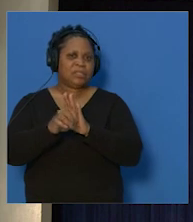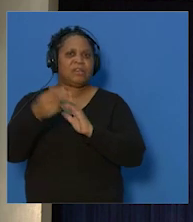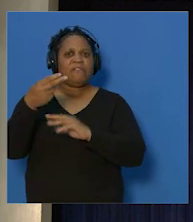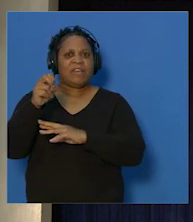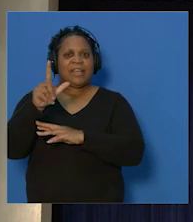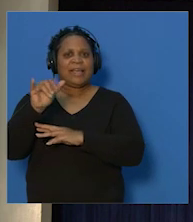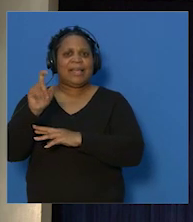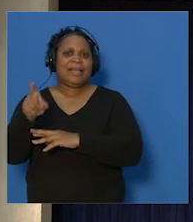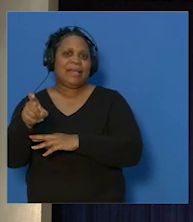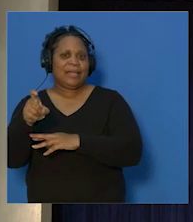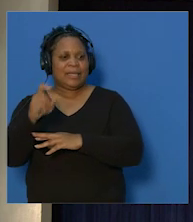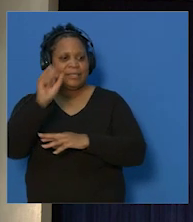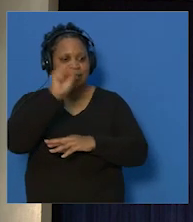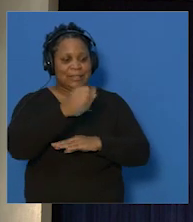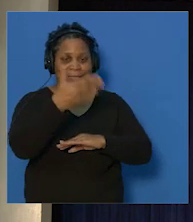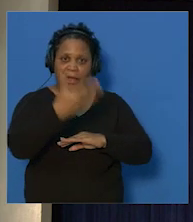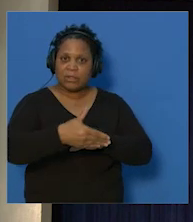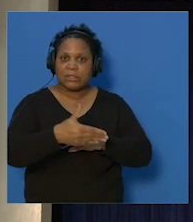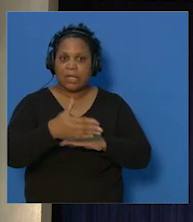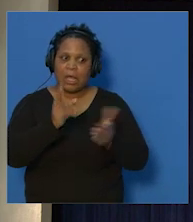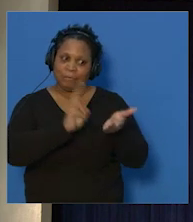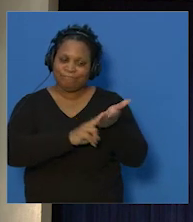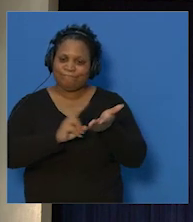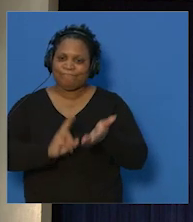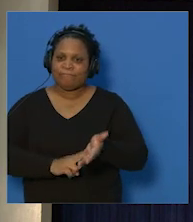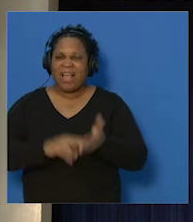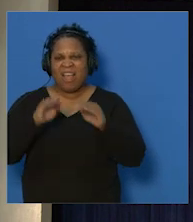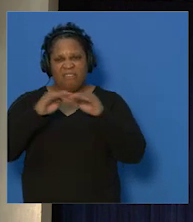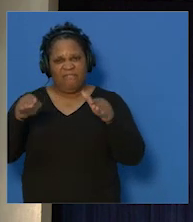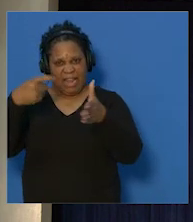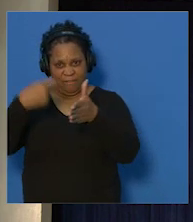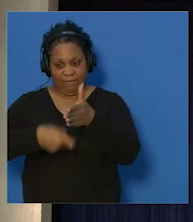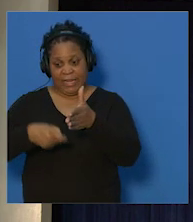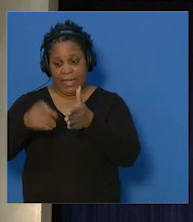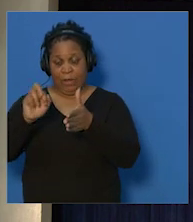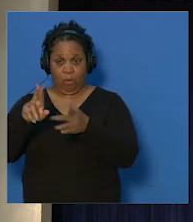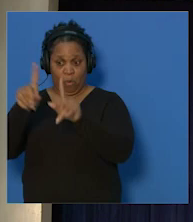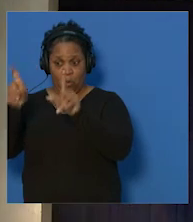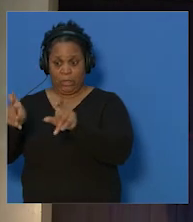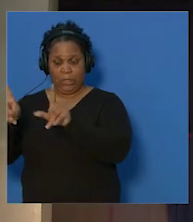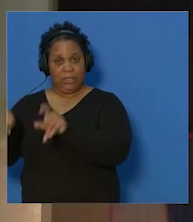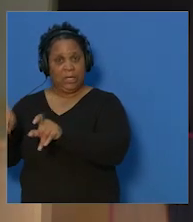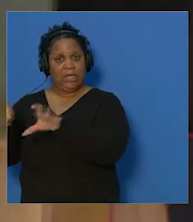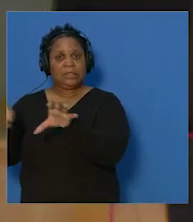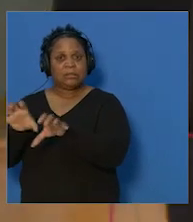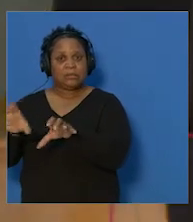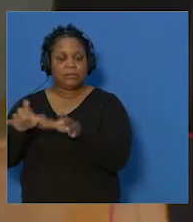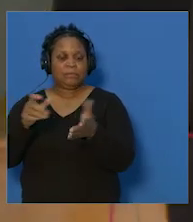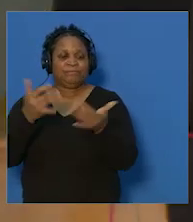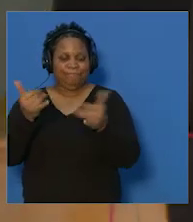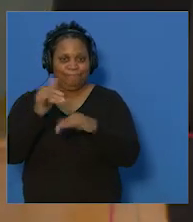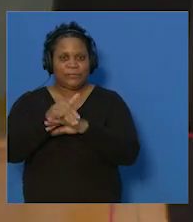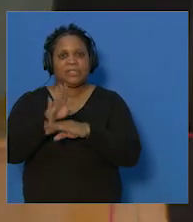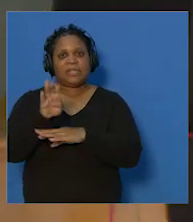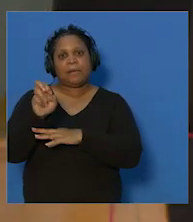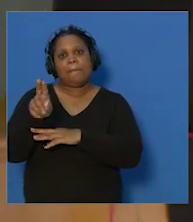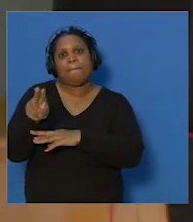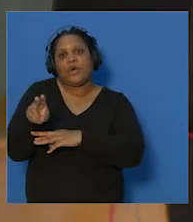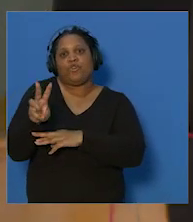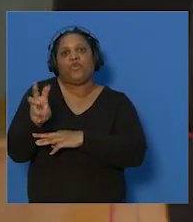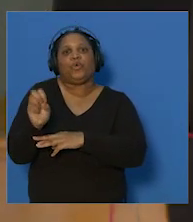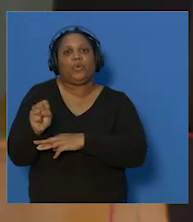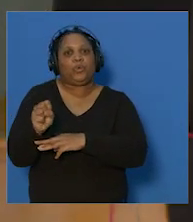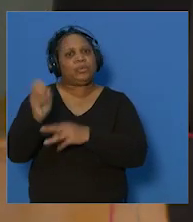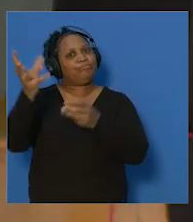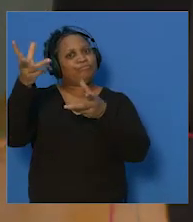and Southside being done under a set contract, flat fee, or per test performed? This evening, Bird News received confirmation from